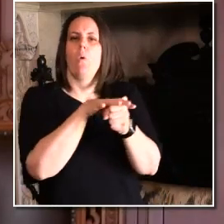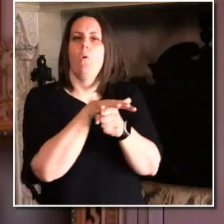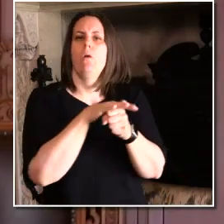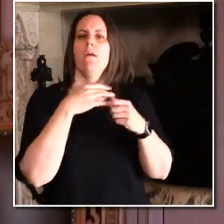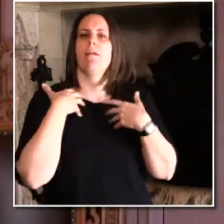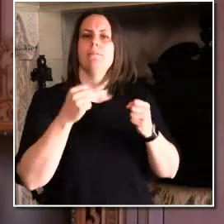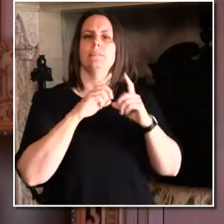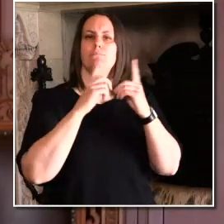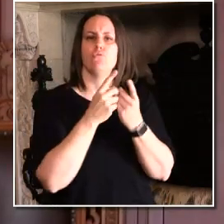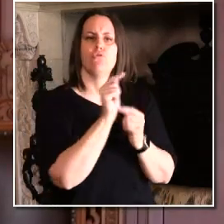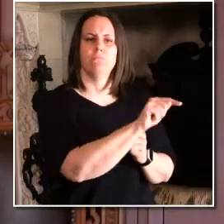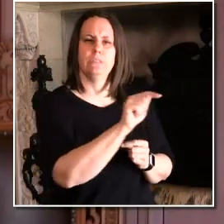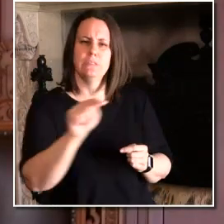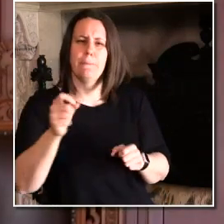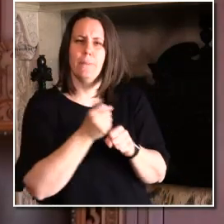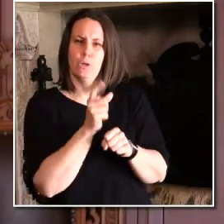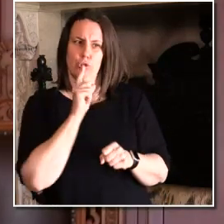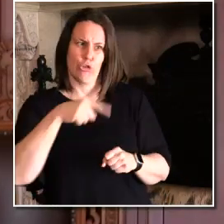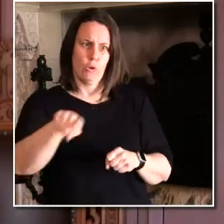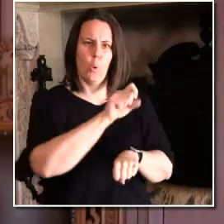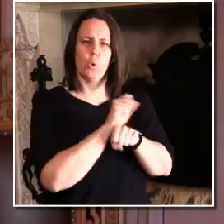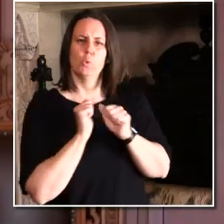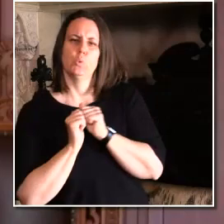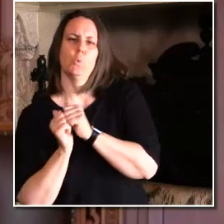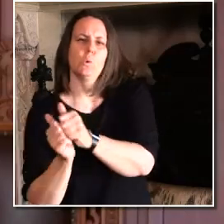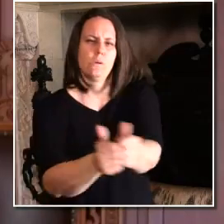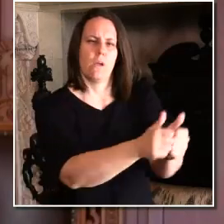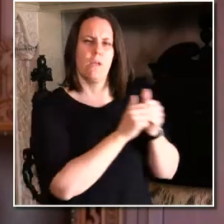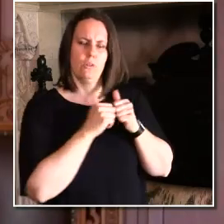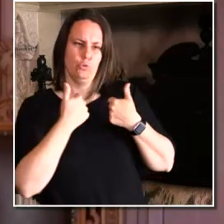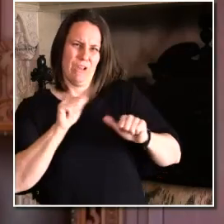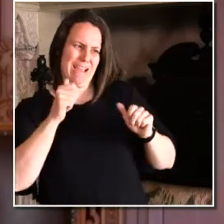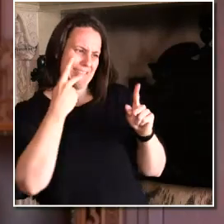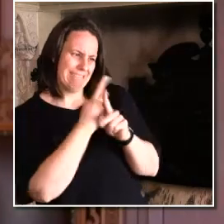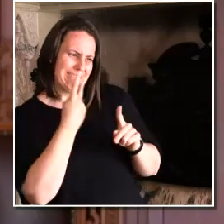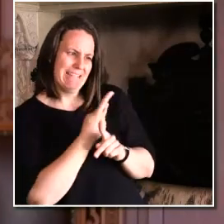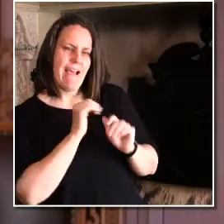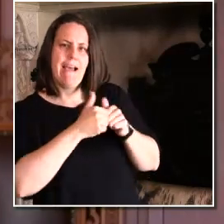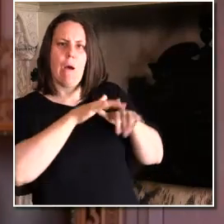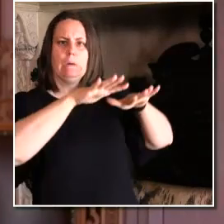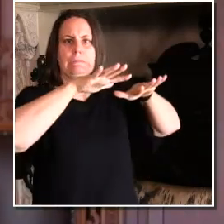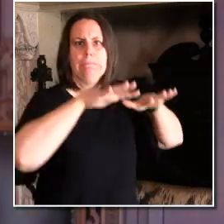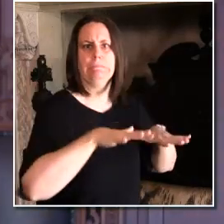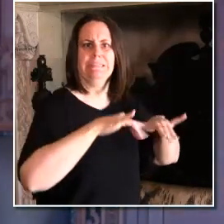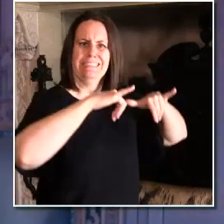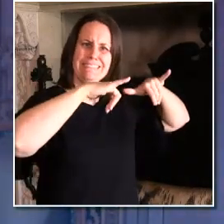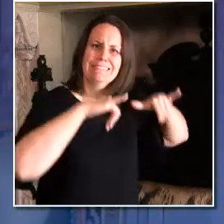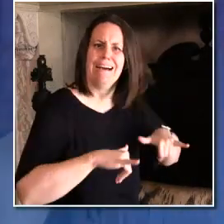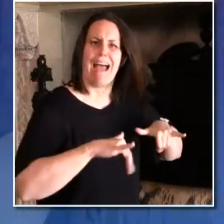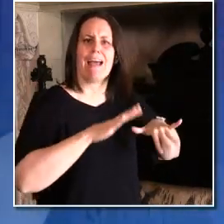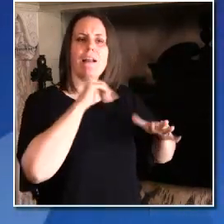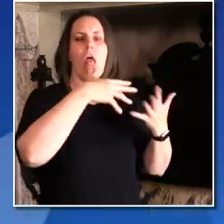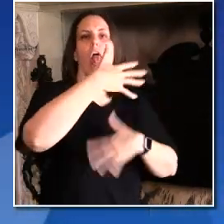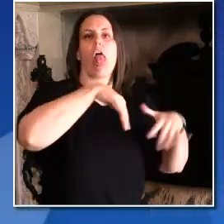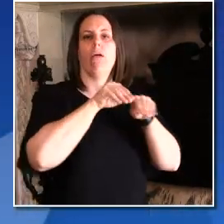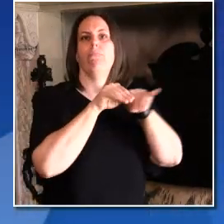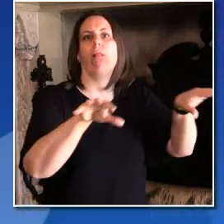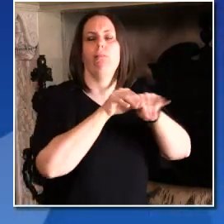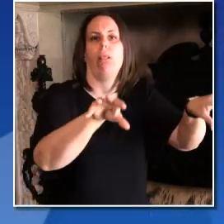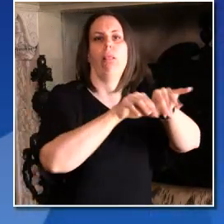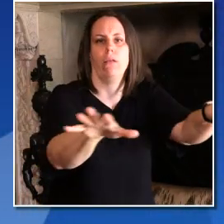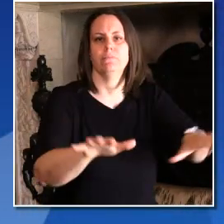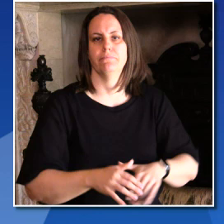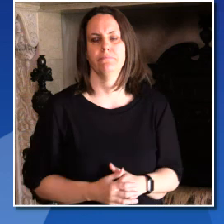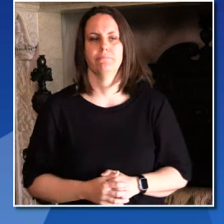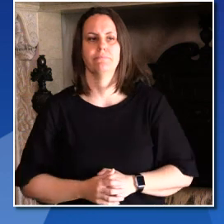outbreaks to effectively and efficiently investigate the illness and stop the spread of the outbreak. And you just talked about working with the local public health